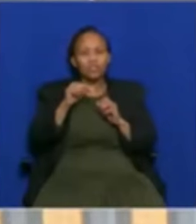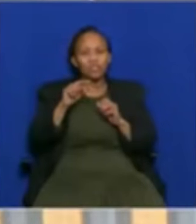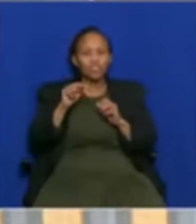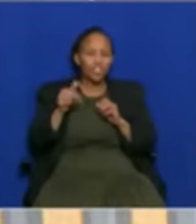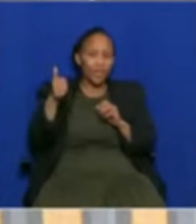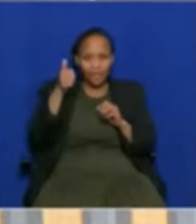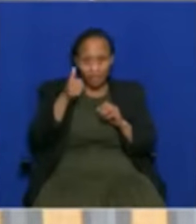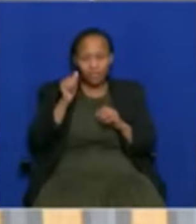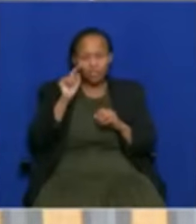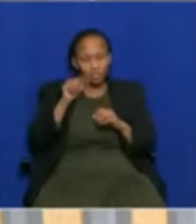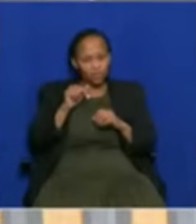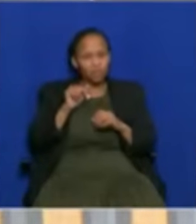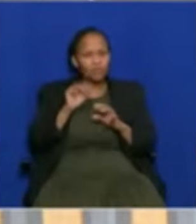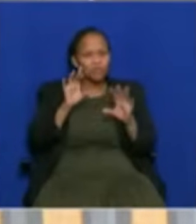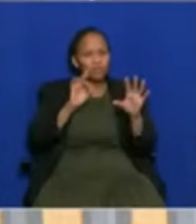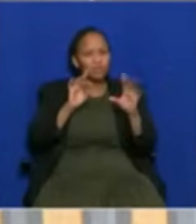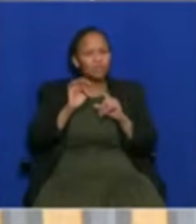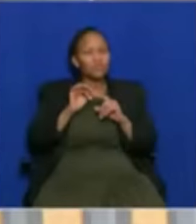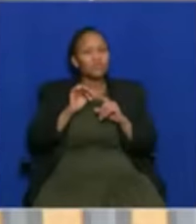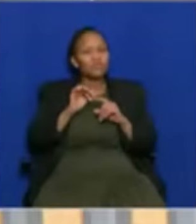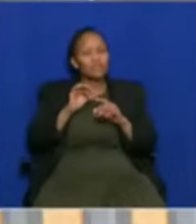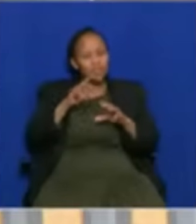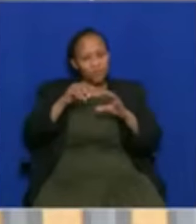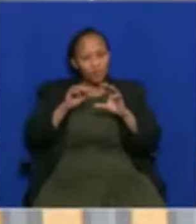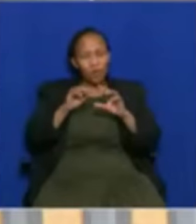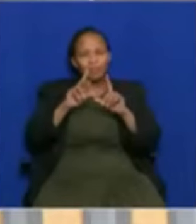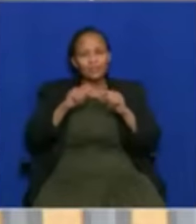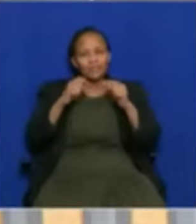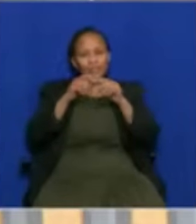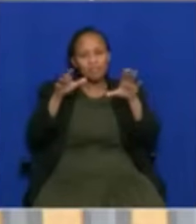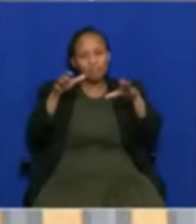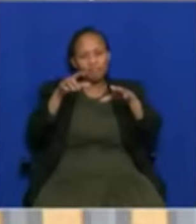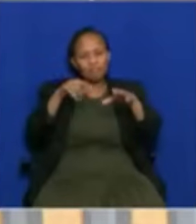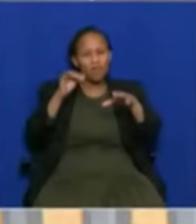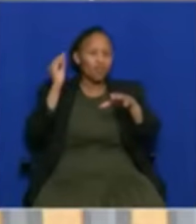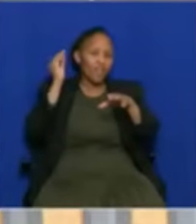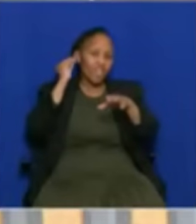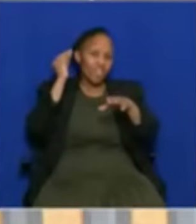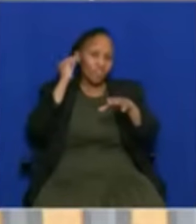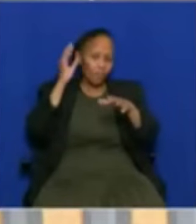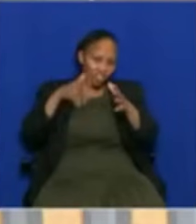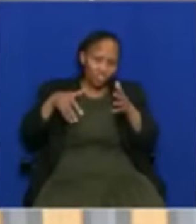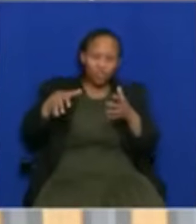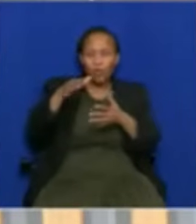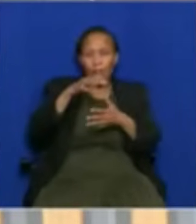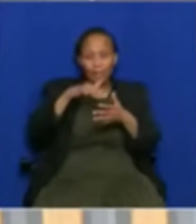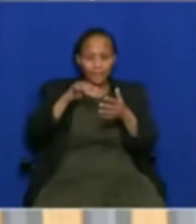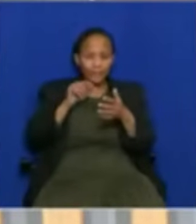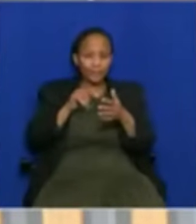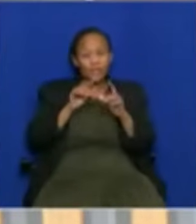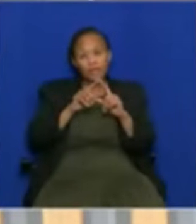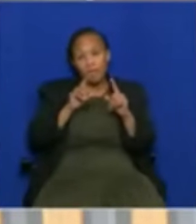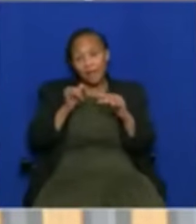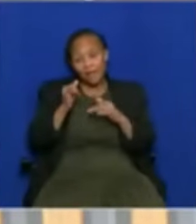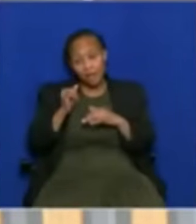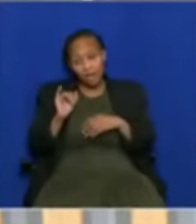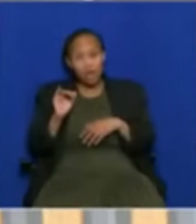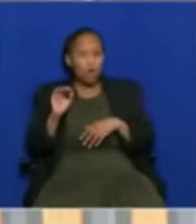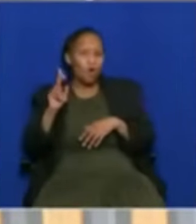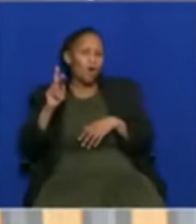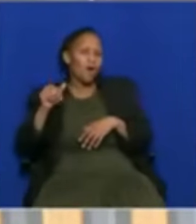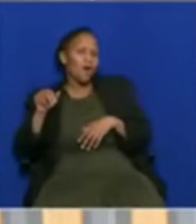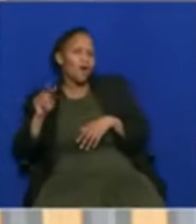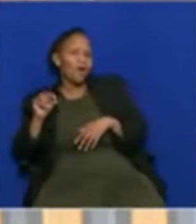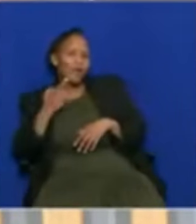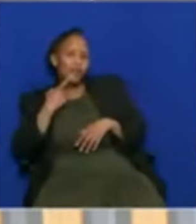intelligence, but curiously, it's General Khan that you mention. And what we know about him is he was